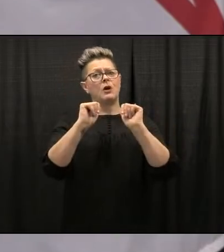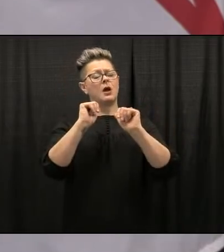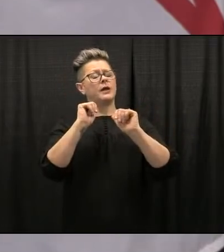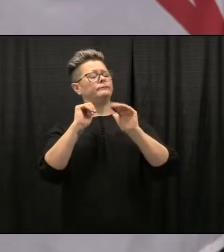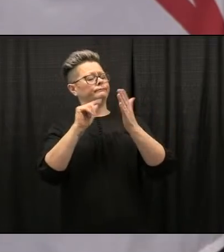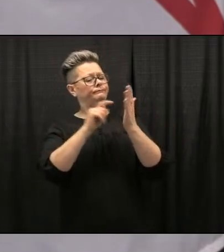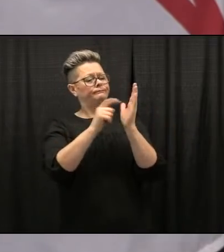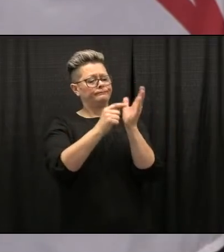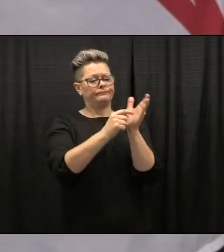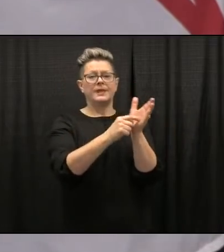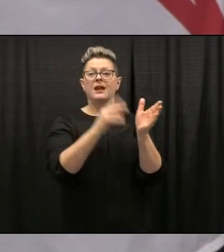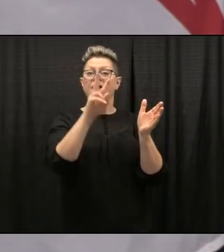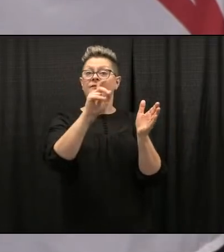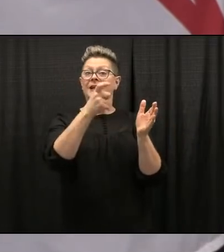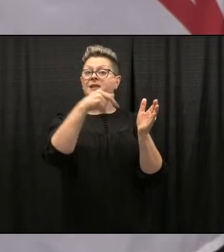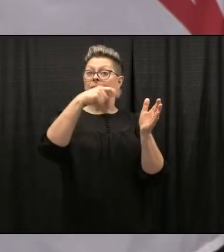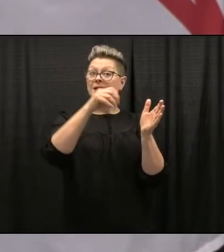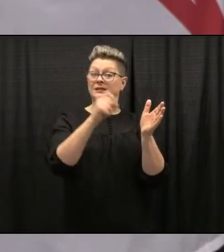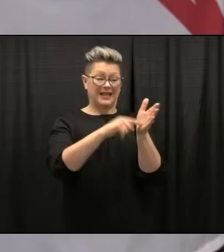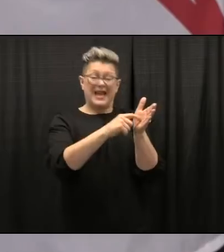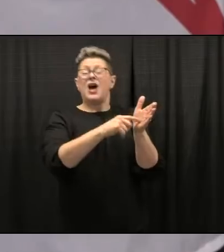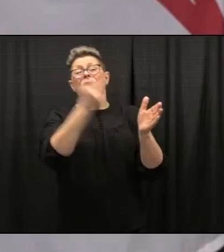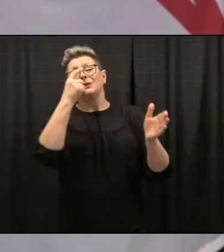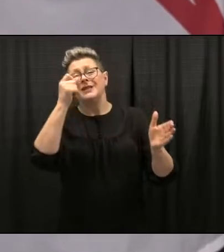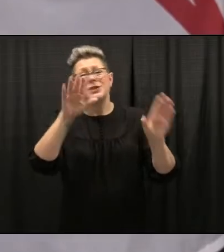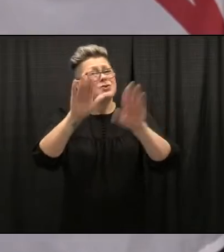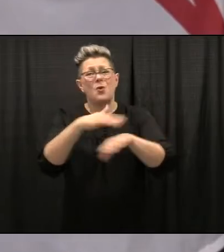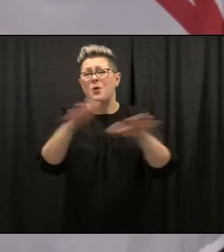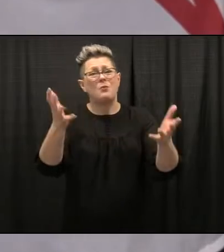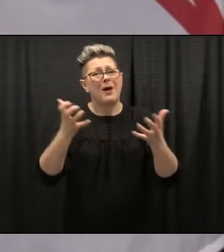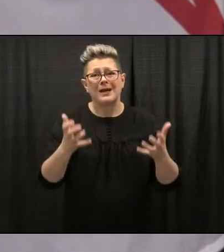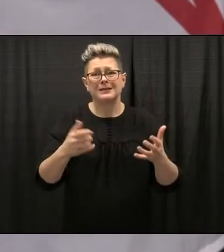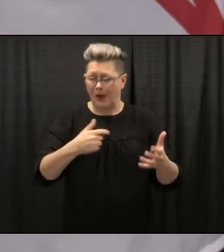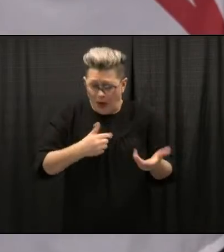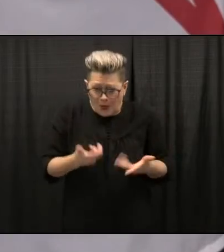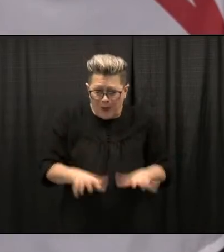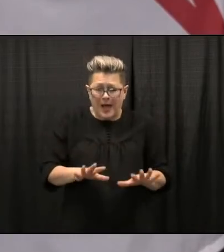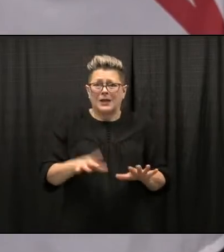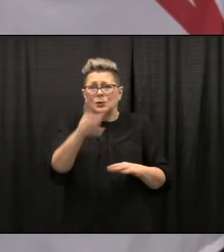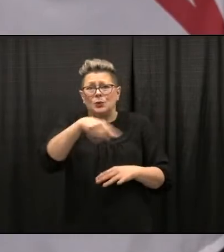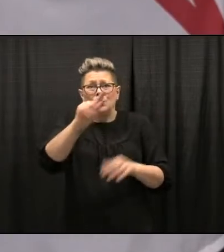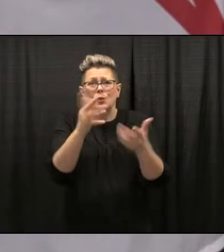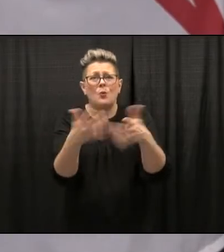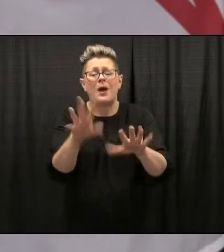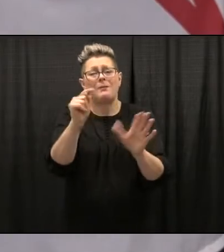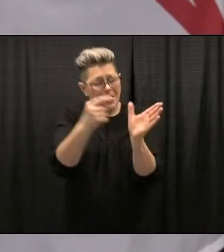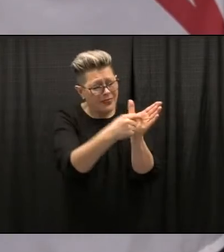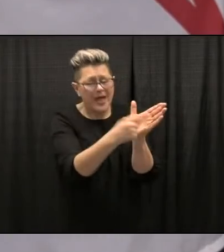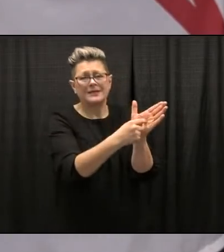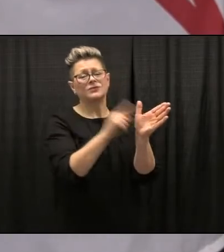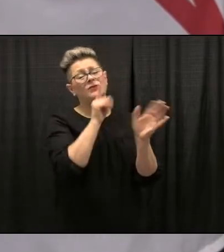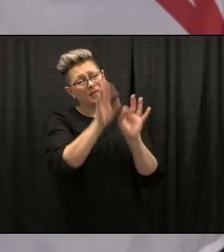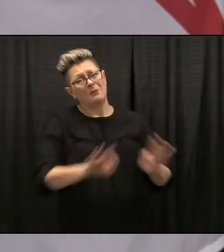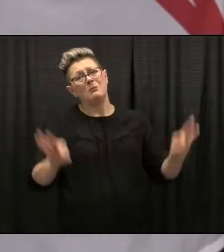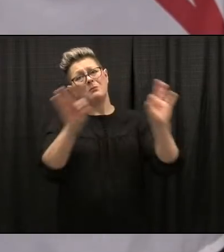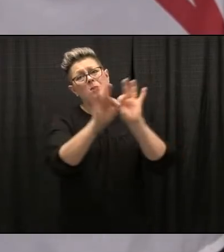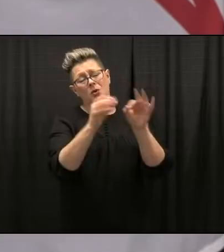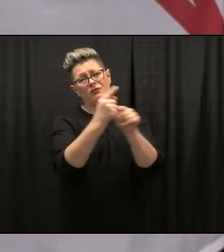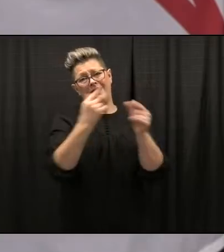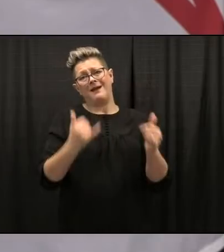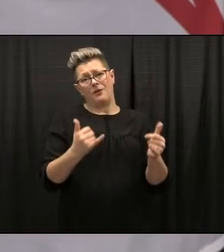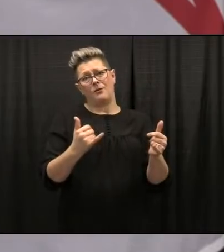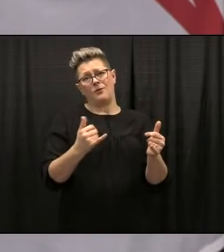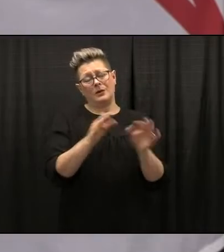Pass moving forward. Listen, no one wants these Vax Passes. We don't want them. No one wants them, but they are an important instrument at this time to ensure that we get